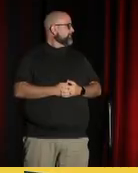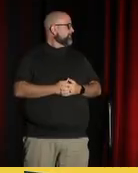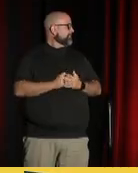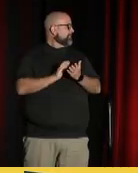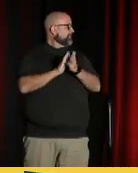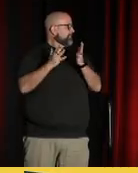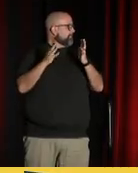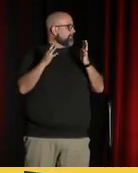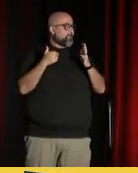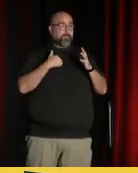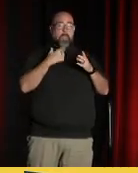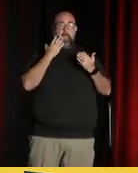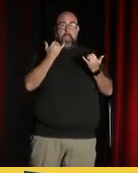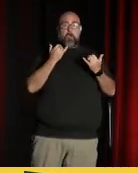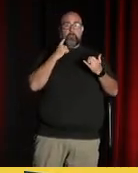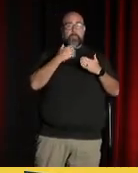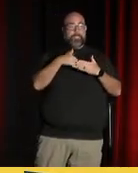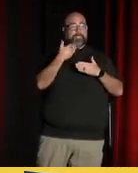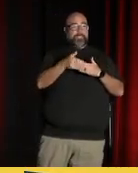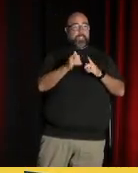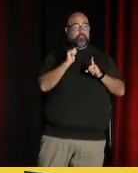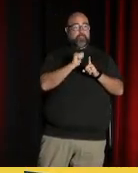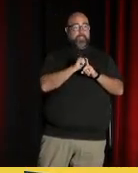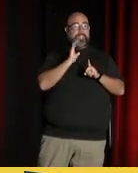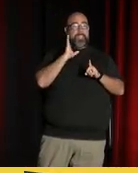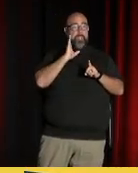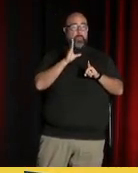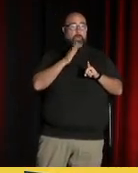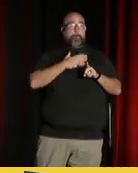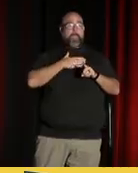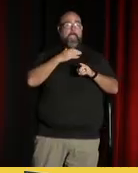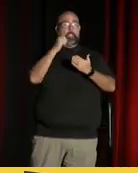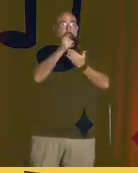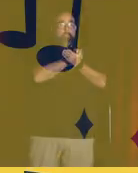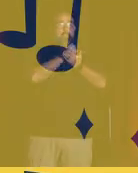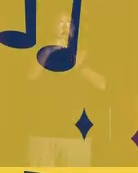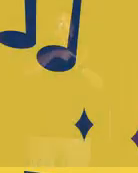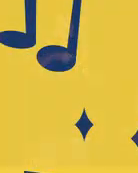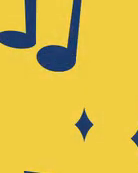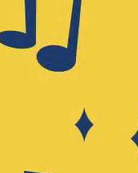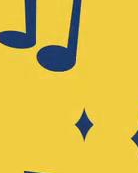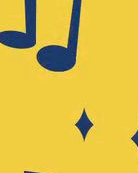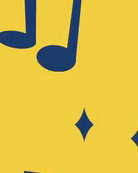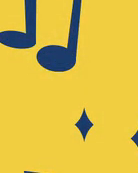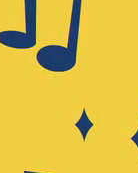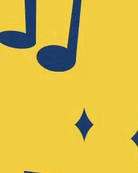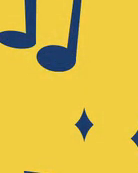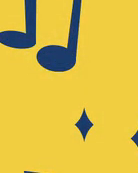Now for his next trick, he's going to cut my credit card debt in half. There you go.